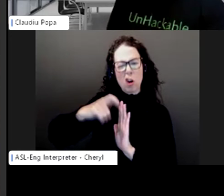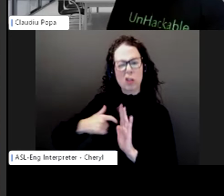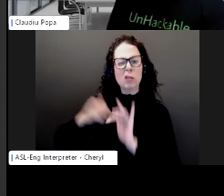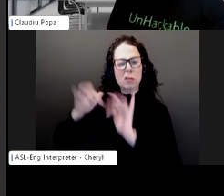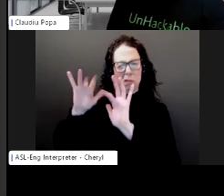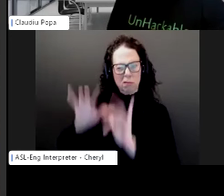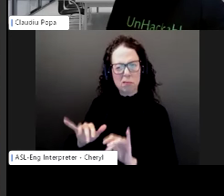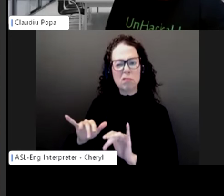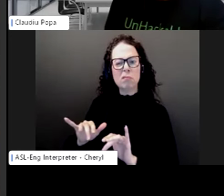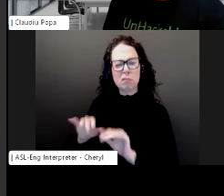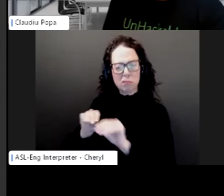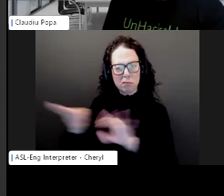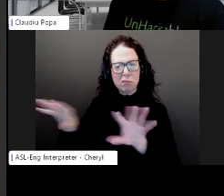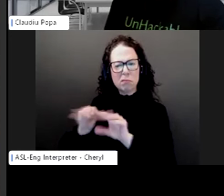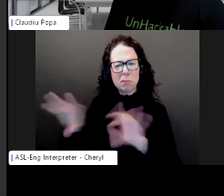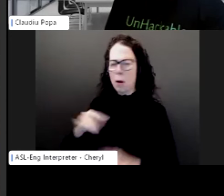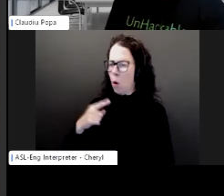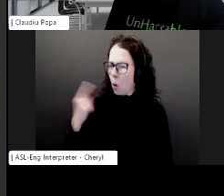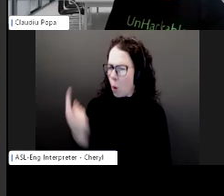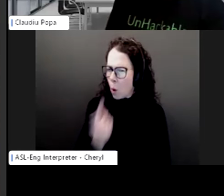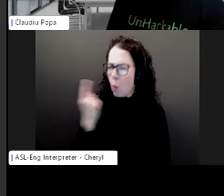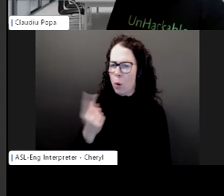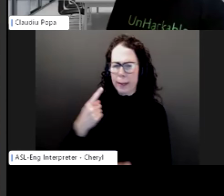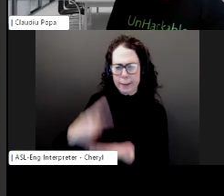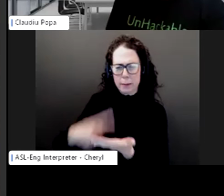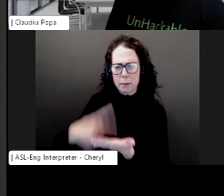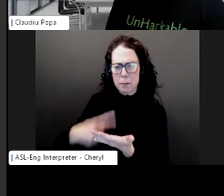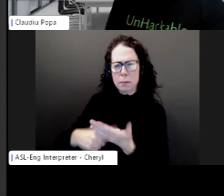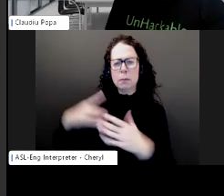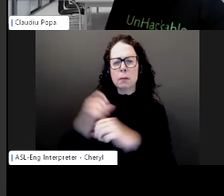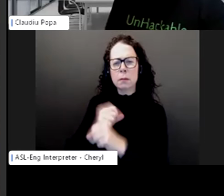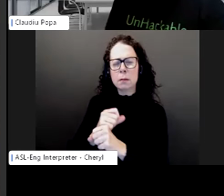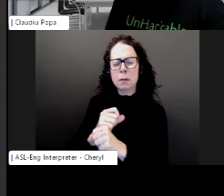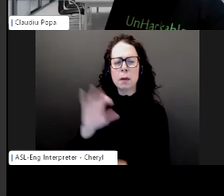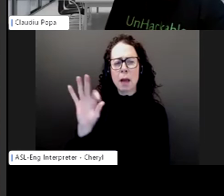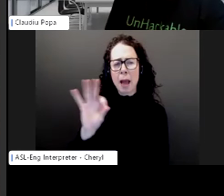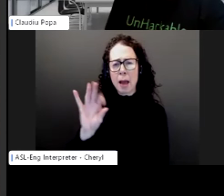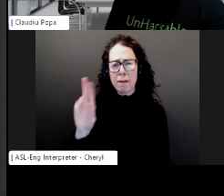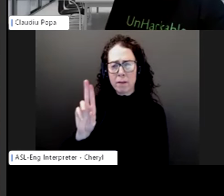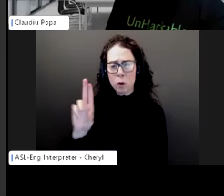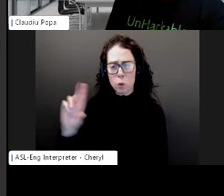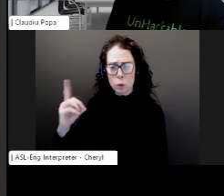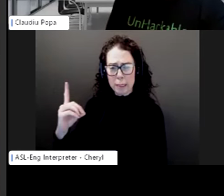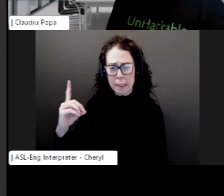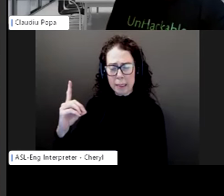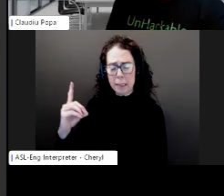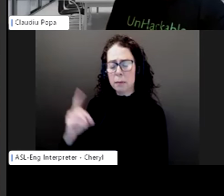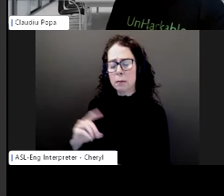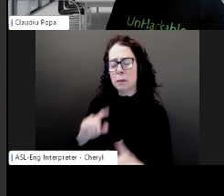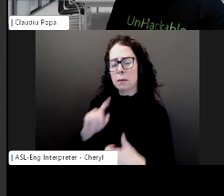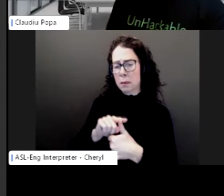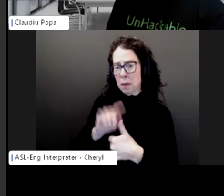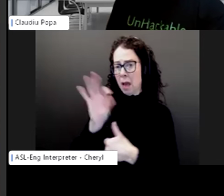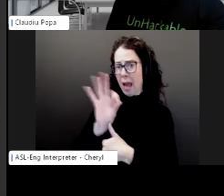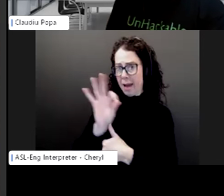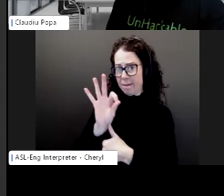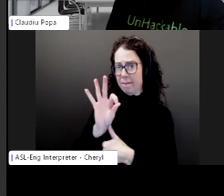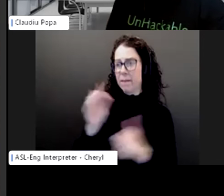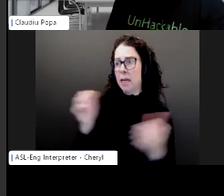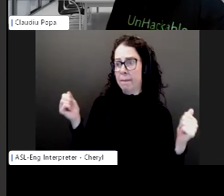an acronym that's called FUD. And FUD stands for fear, uncertainty, and